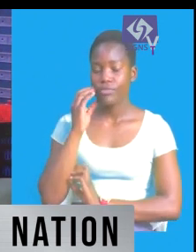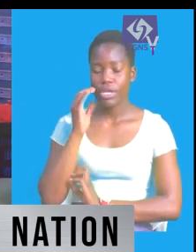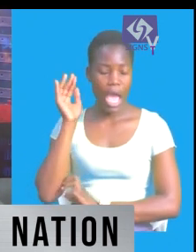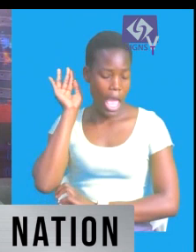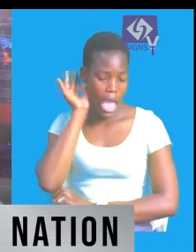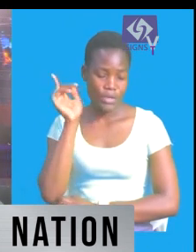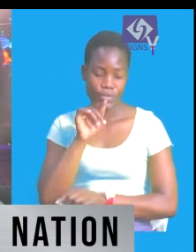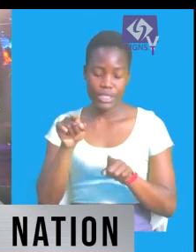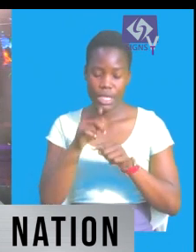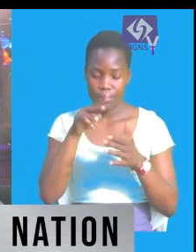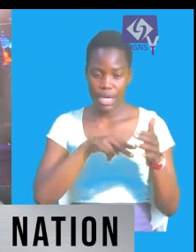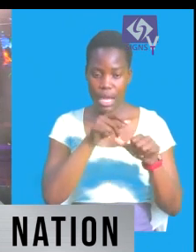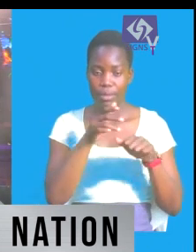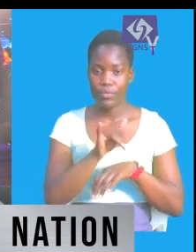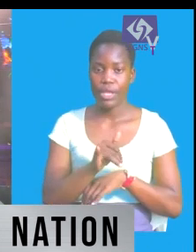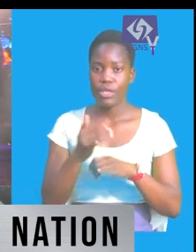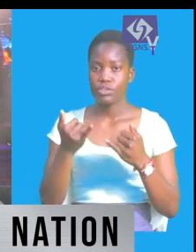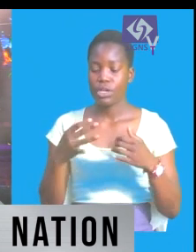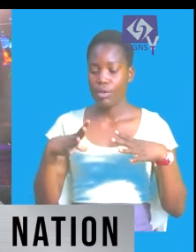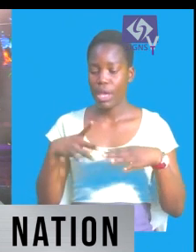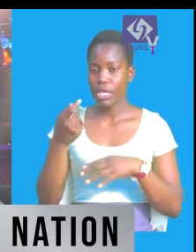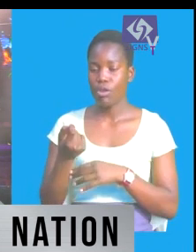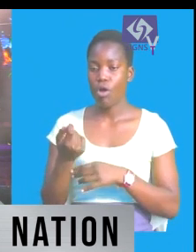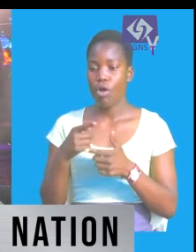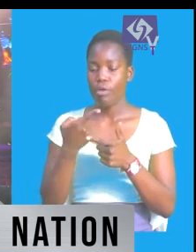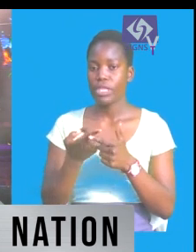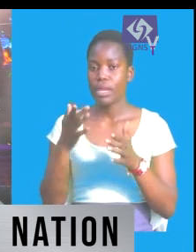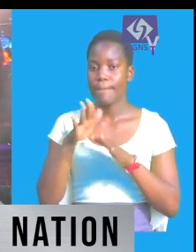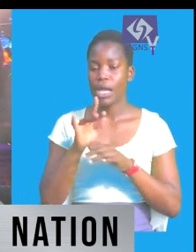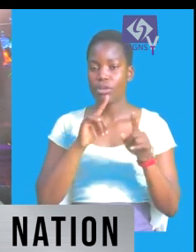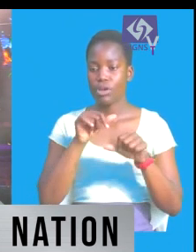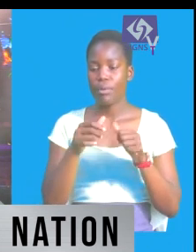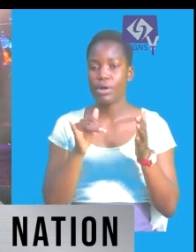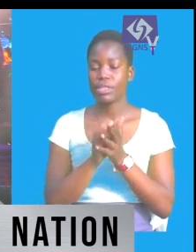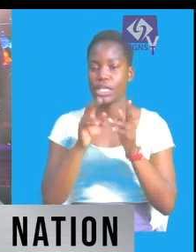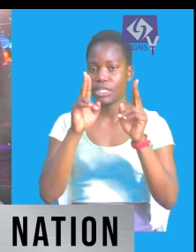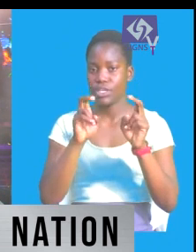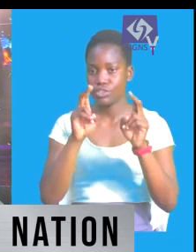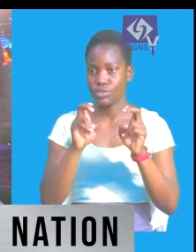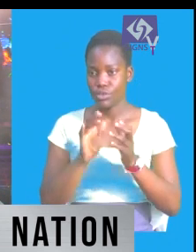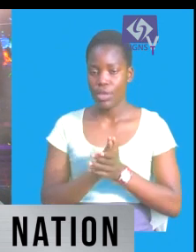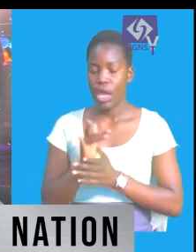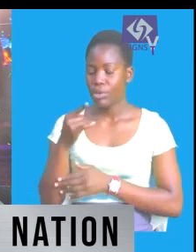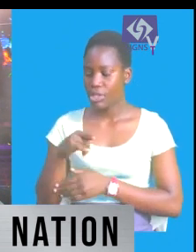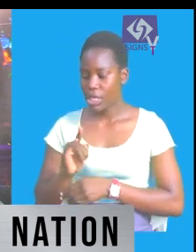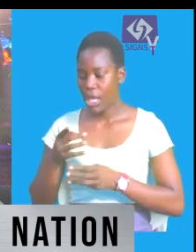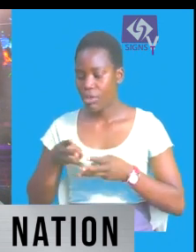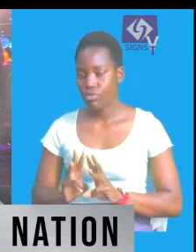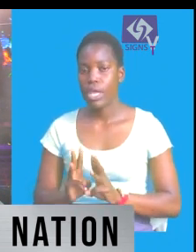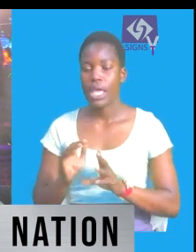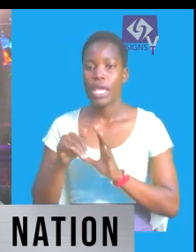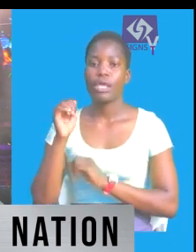read about it. Yes. So let's come back and talk about some of these issues. Are we on the right track